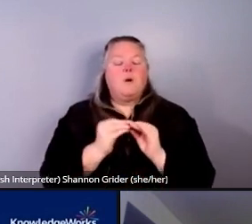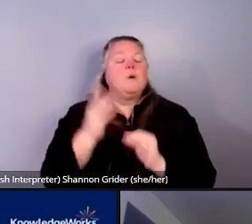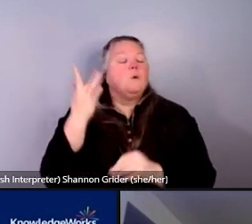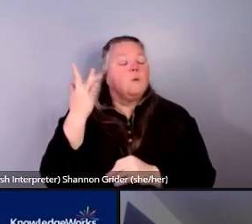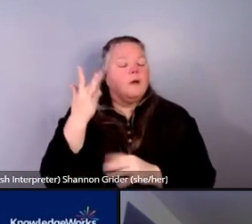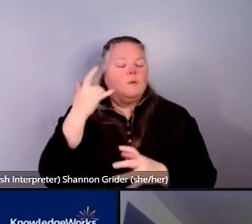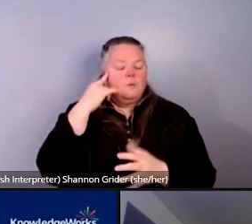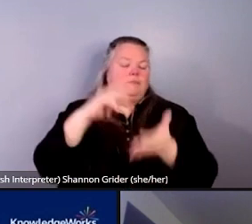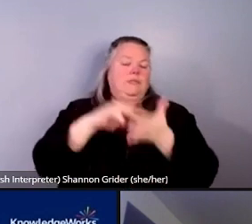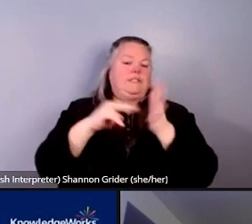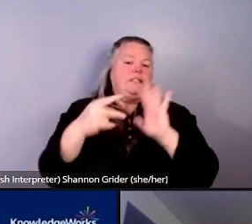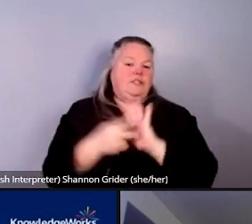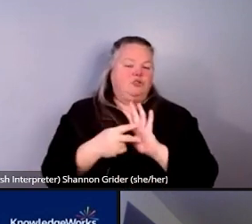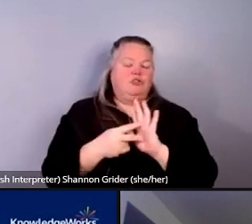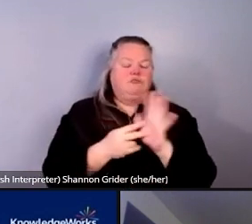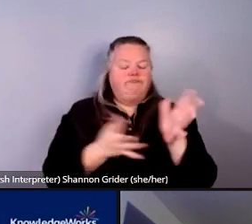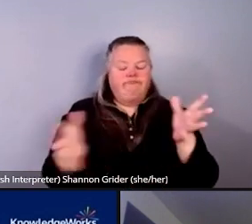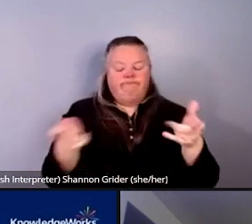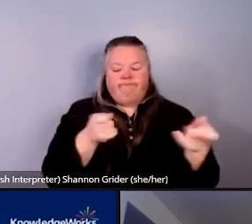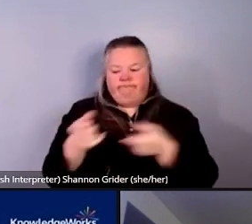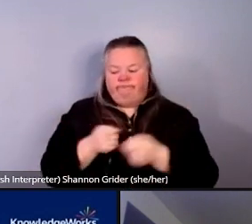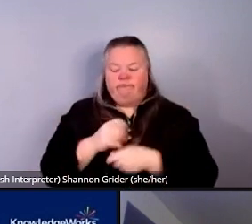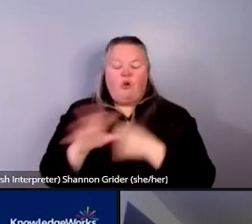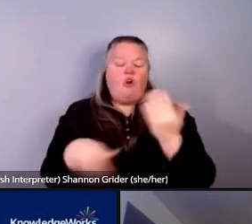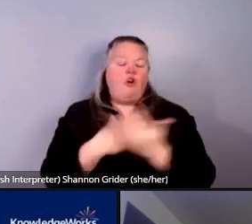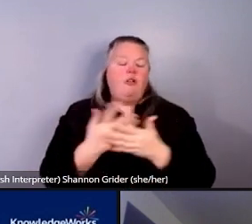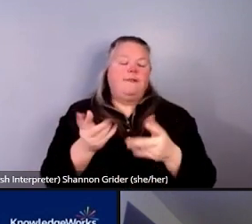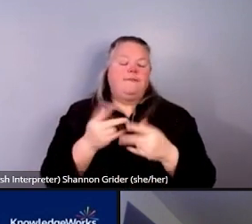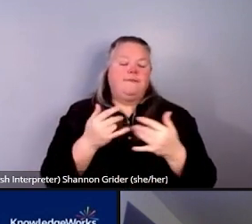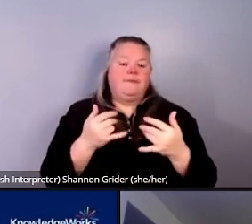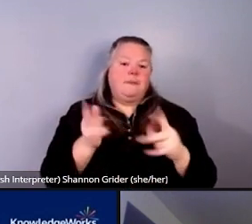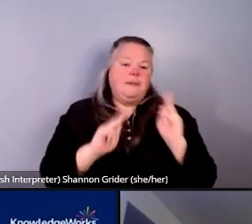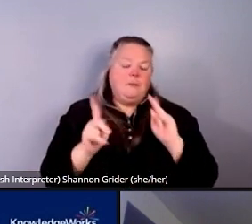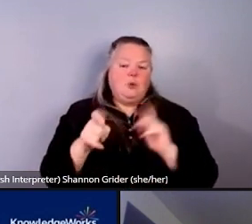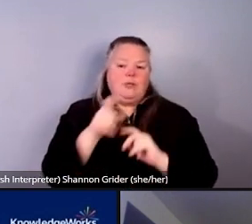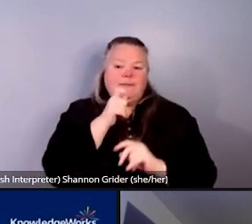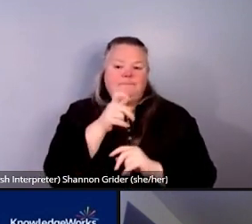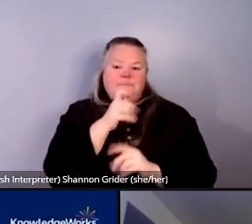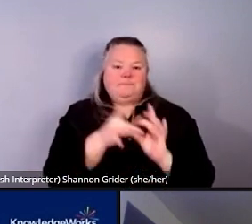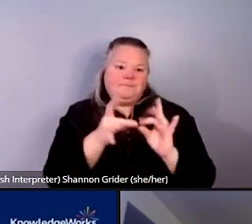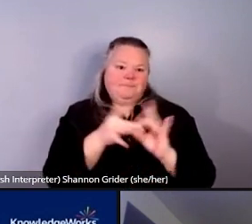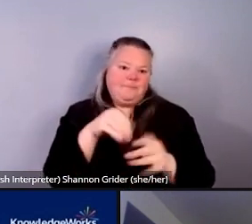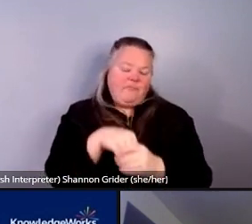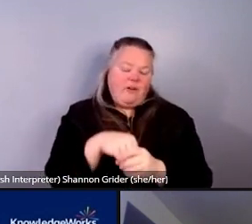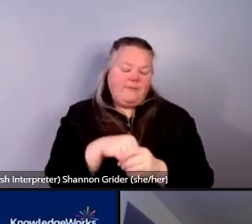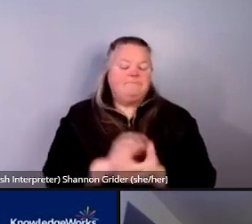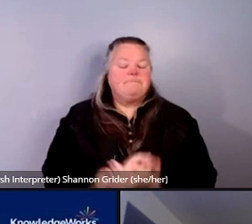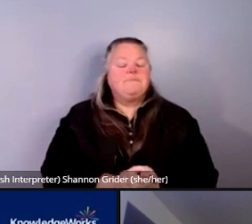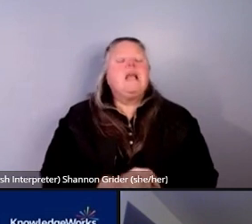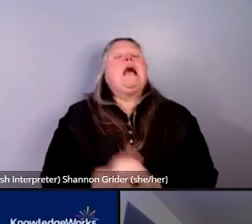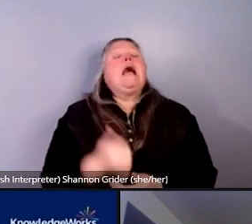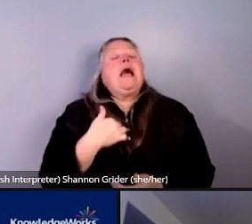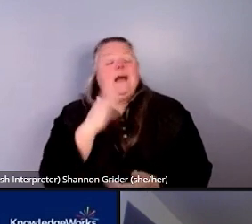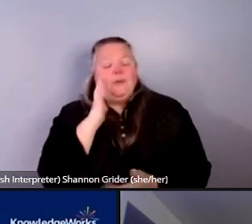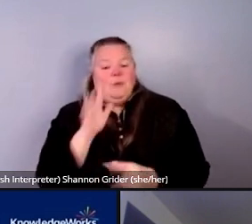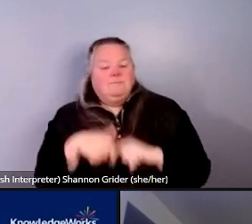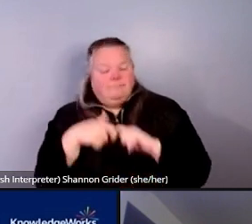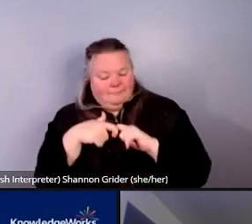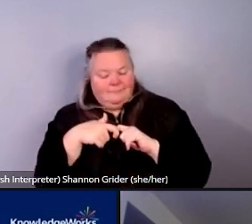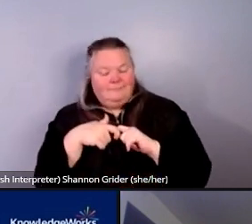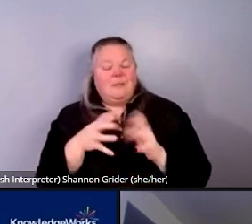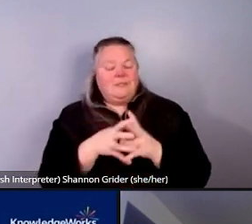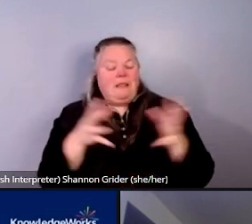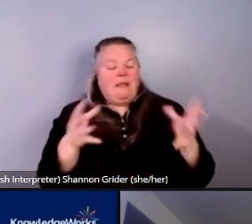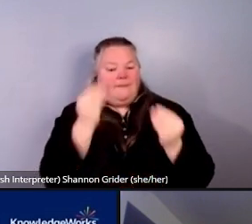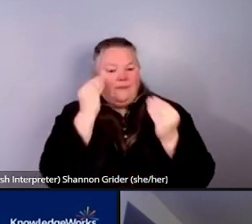possible, pulling together all of the critical players. So I will stop there. That was a lot of information, but we just wanted to kind of give